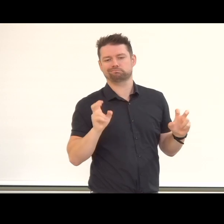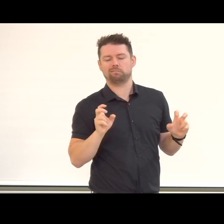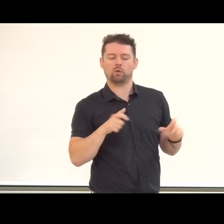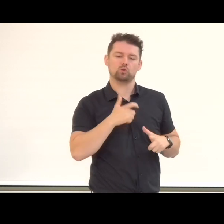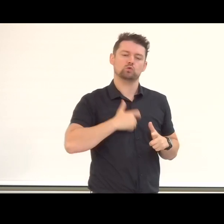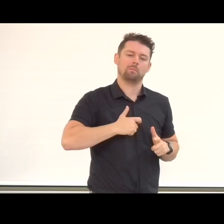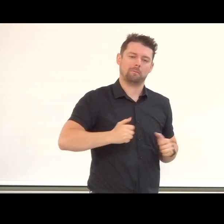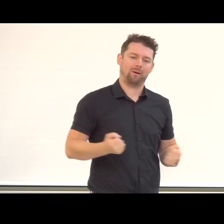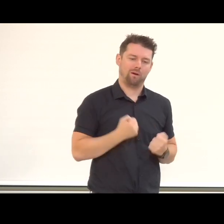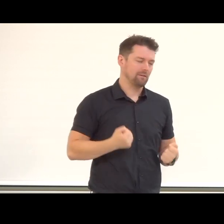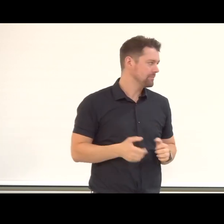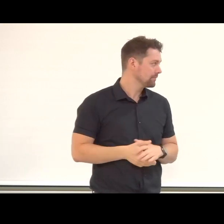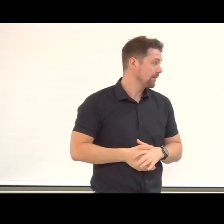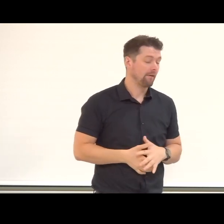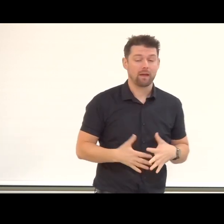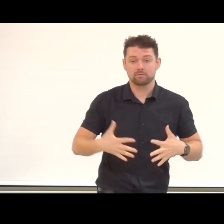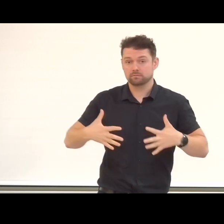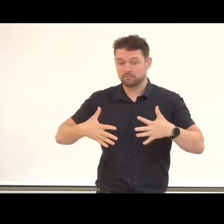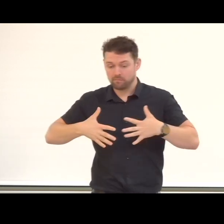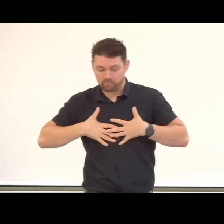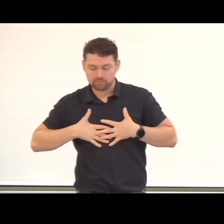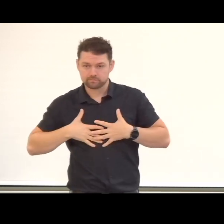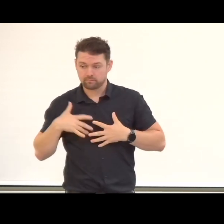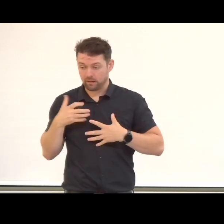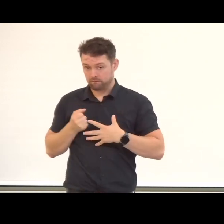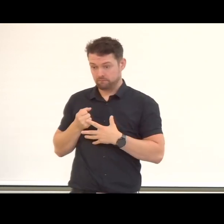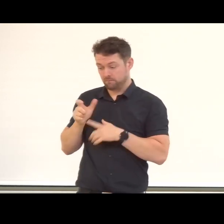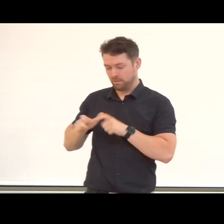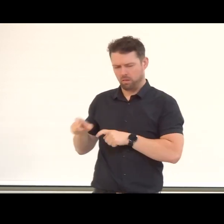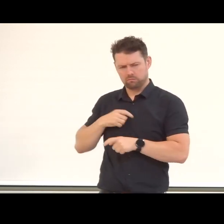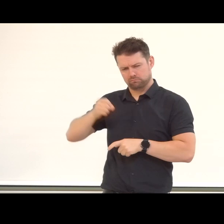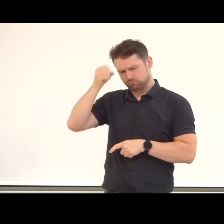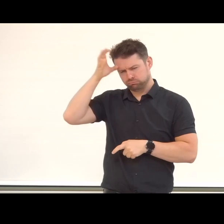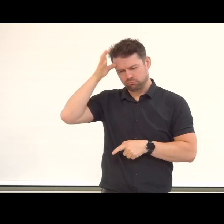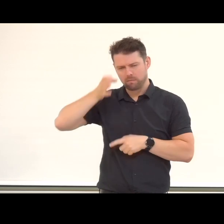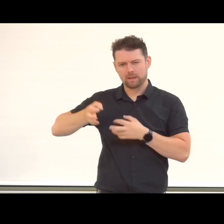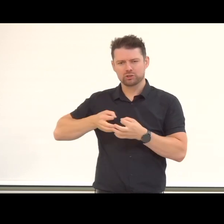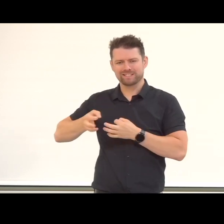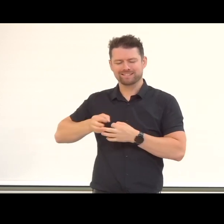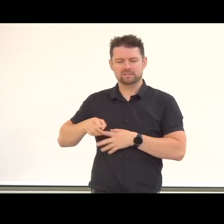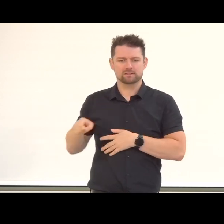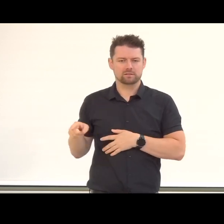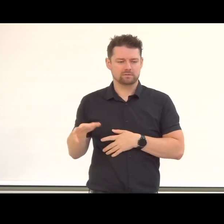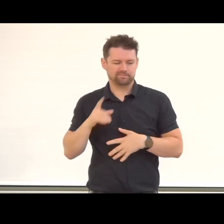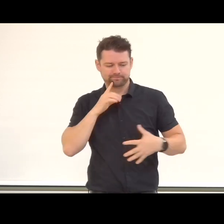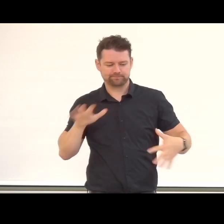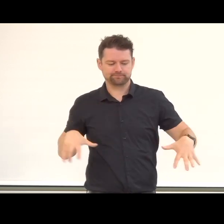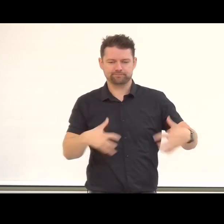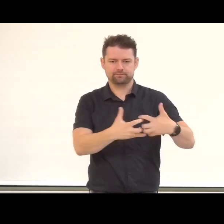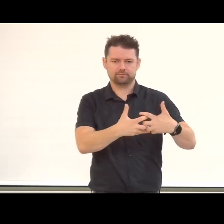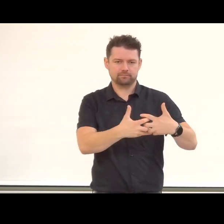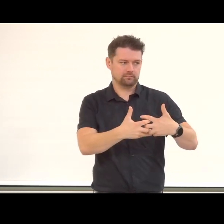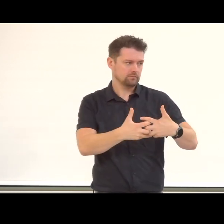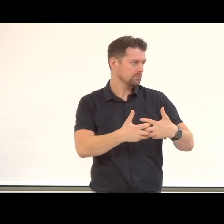helping. And also from our side, we have some people who are specialized in this to link with them. Because how do